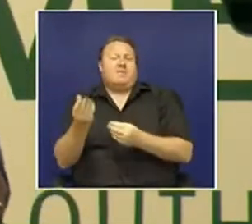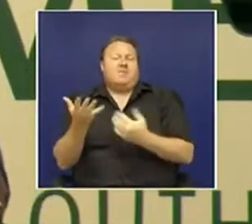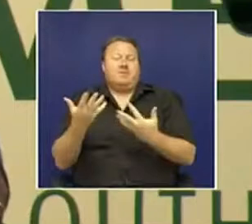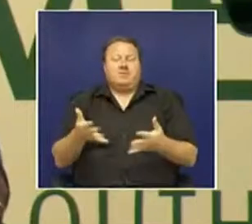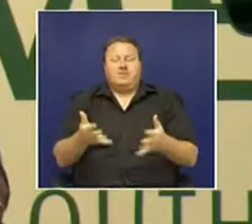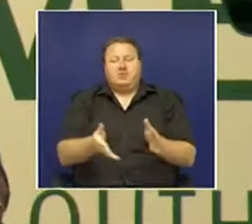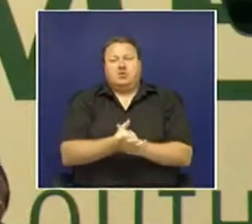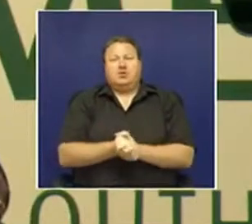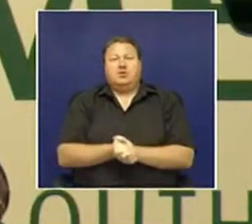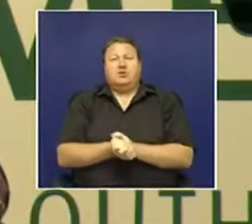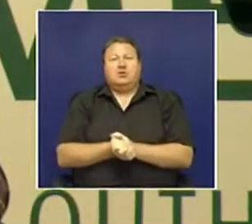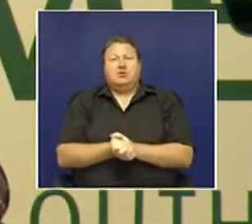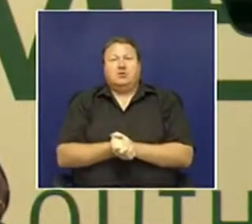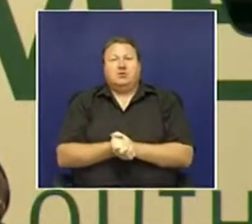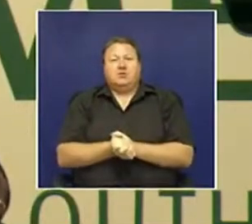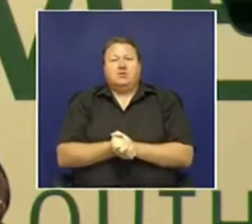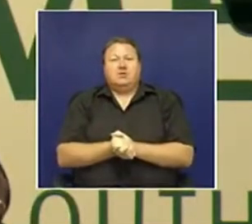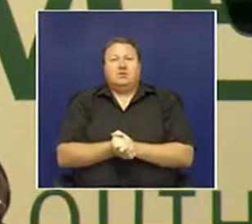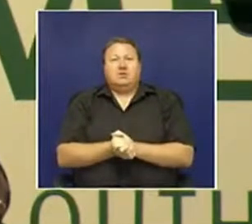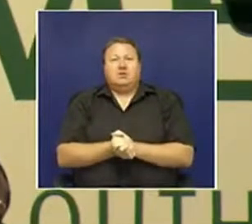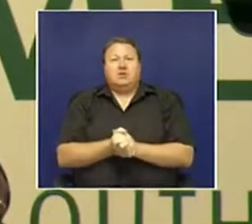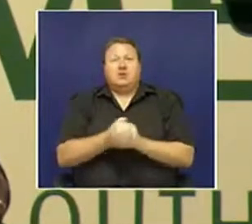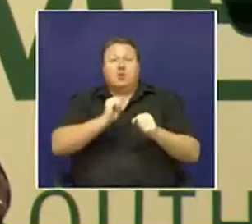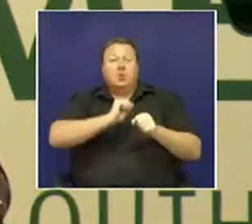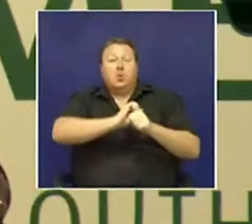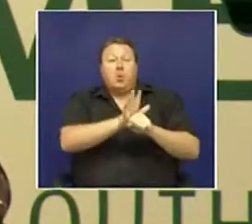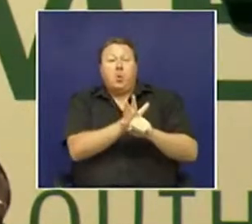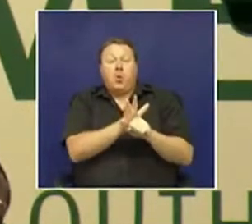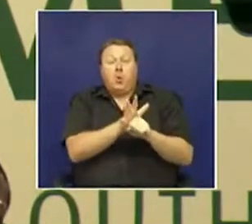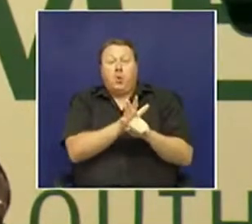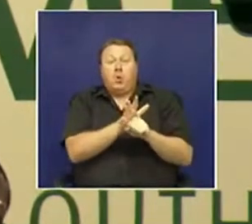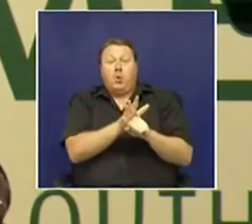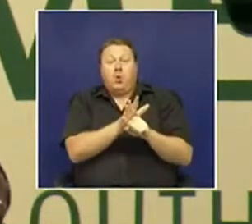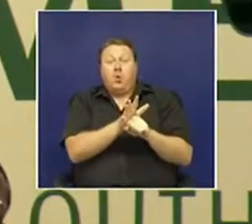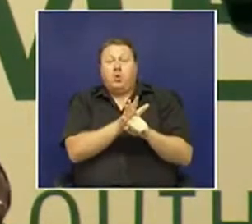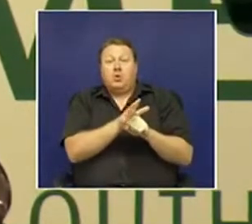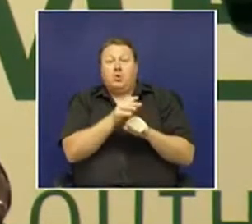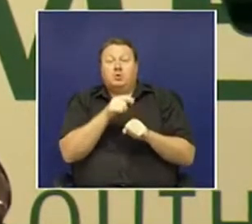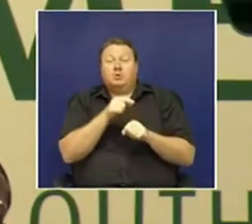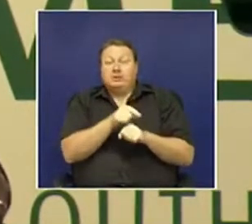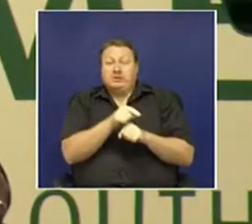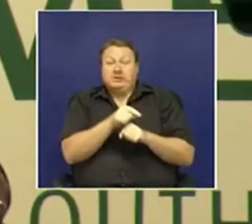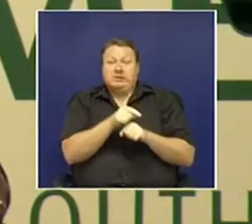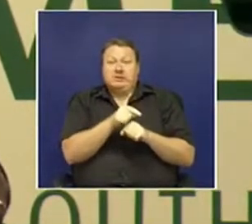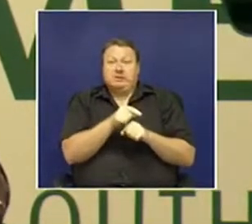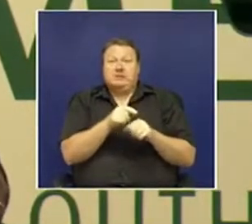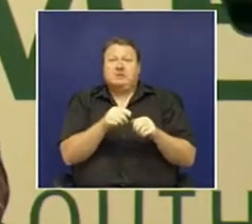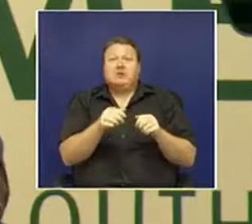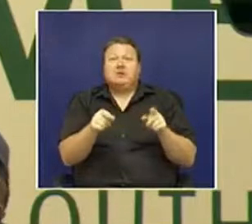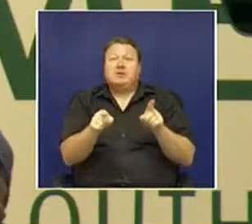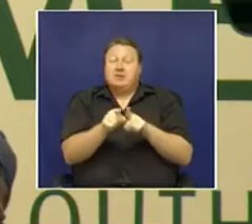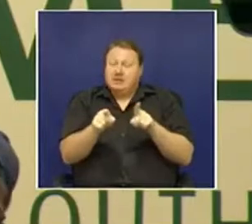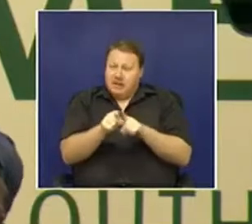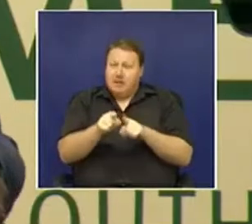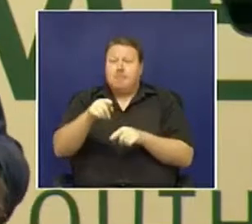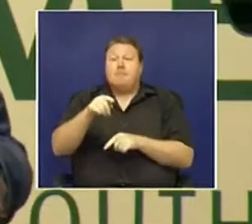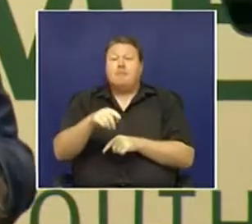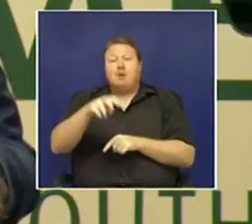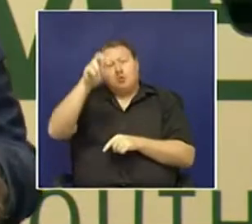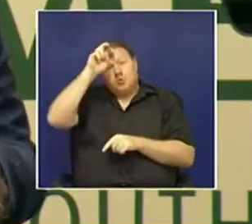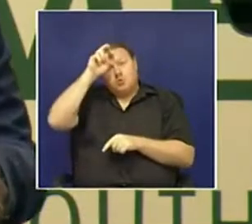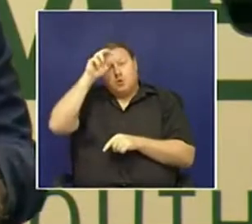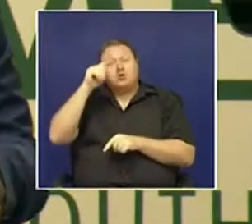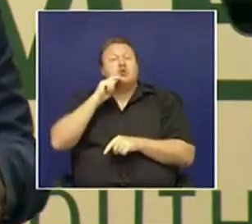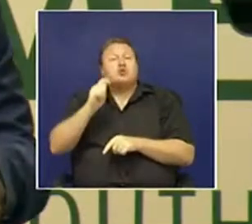The devastation of the coronavirus pandemic, coupled with the Russia-Ukraine conflict, had dealt a